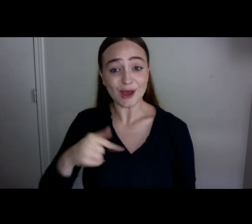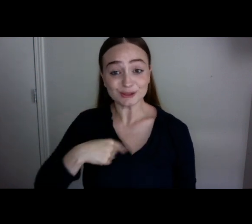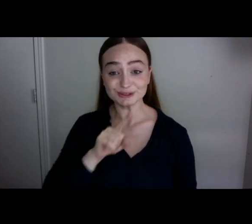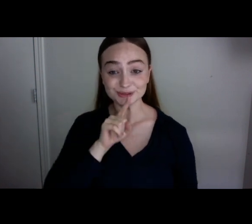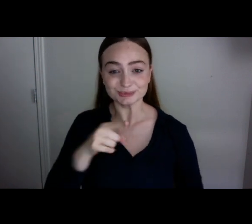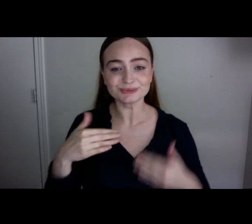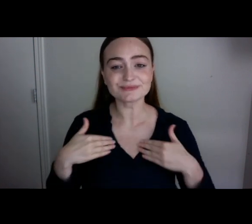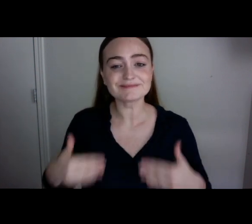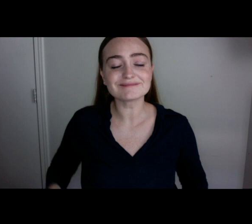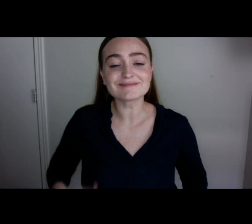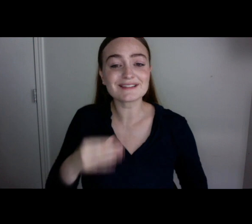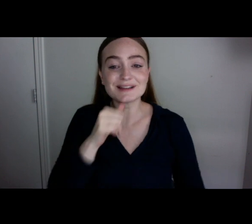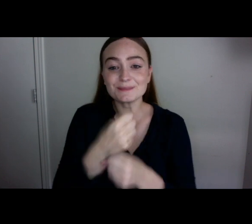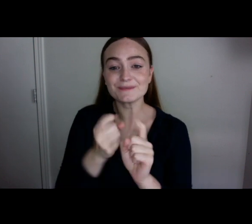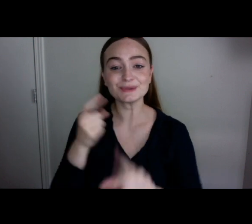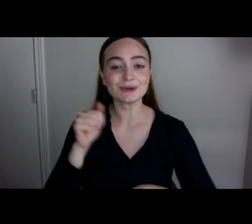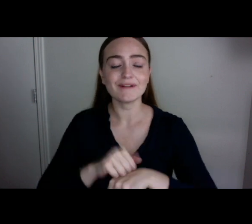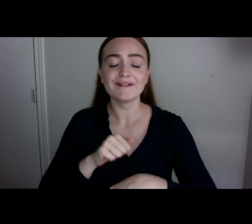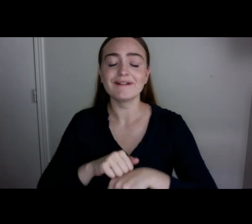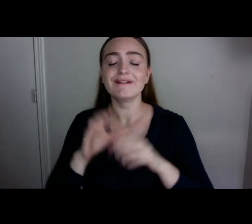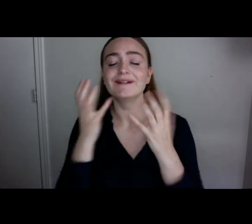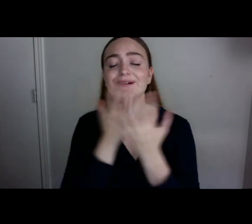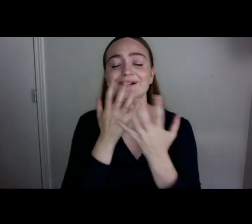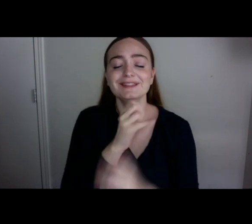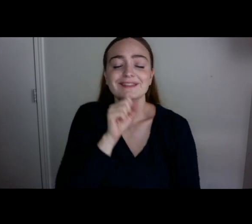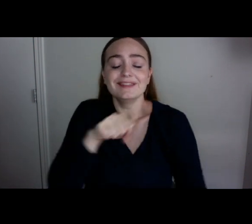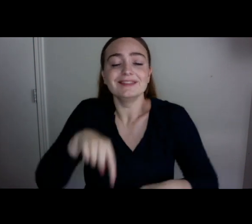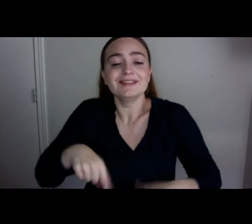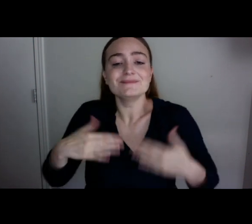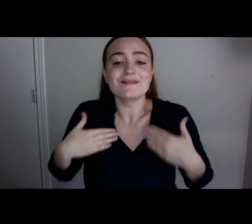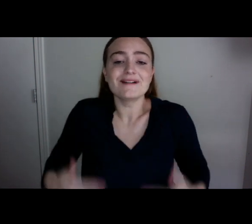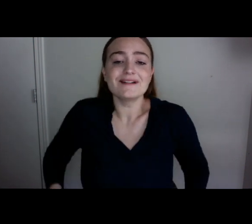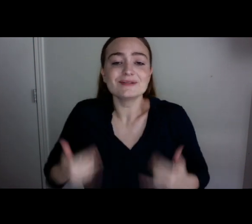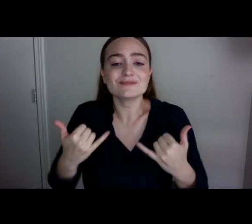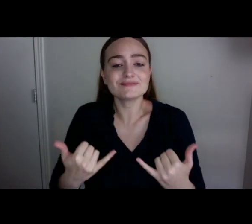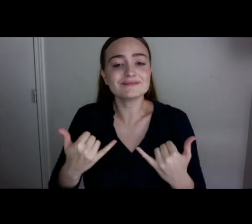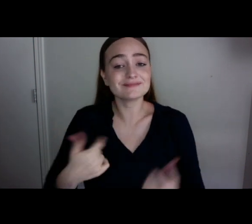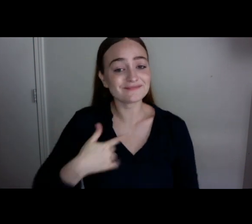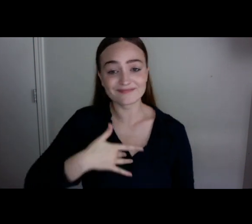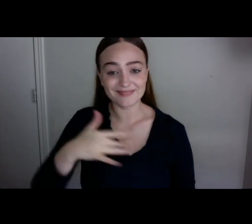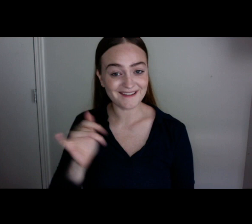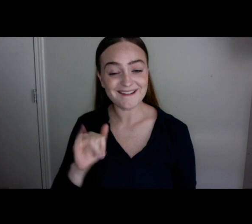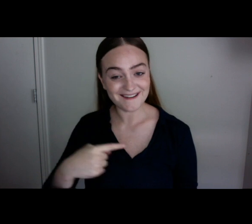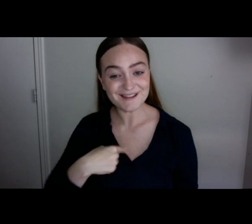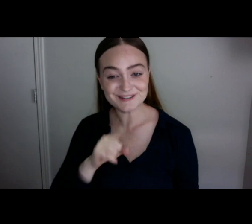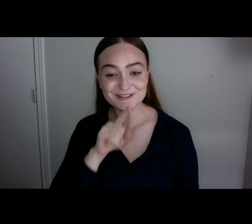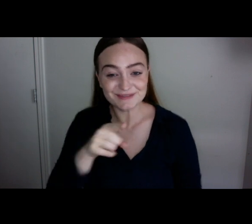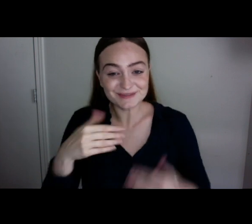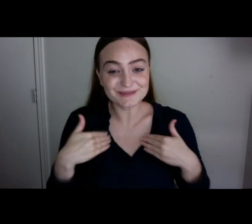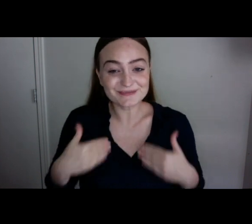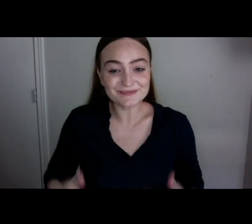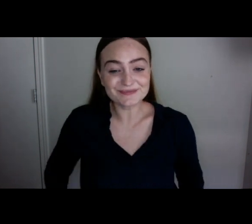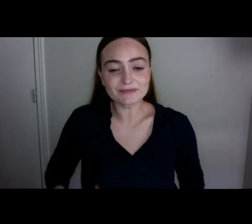never alone. And feeling you touching my skin. Yeah, I'm feeling like I'm flesh and bone and not made